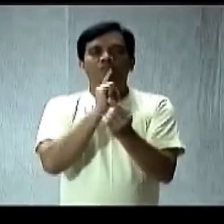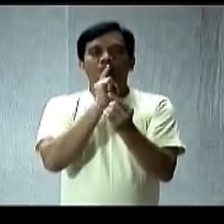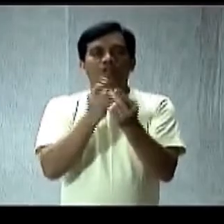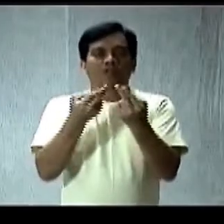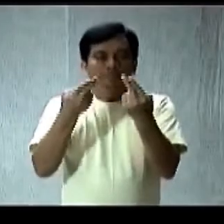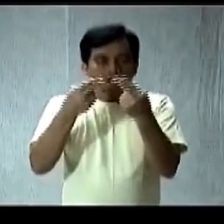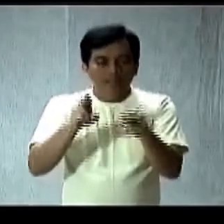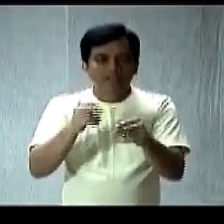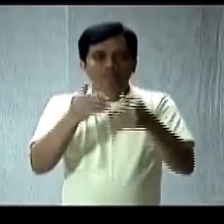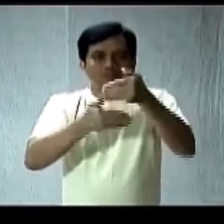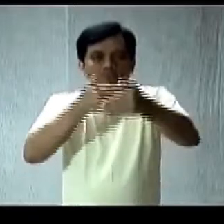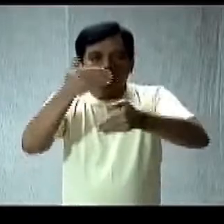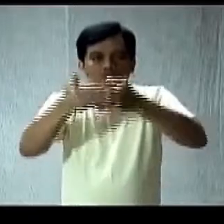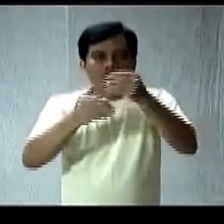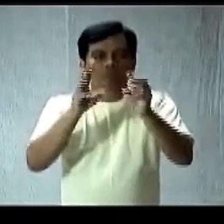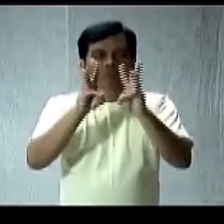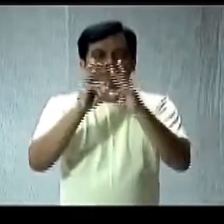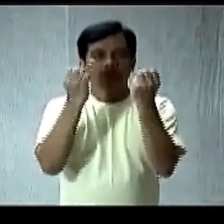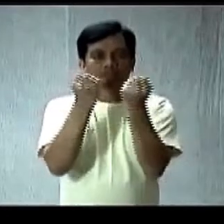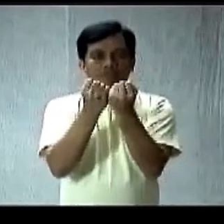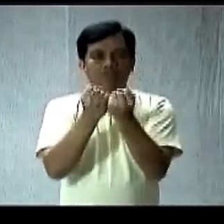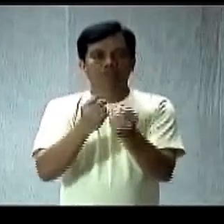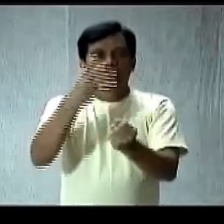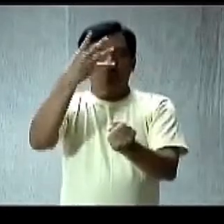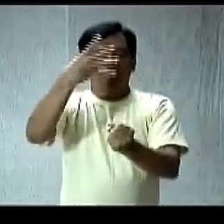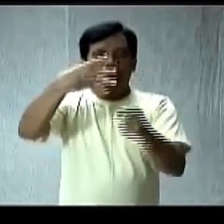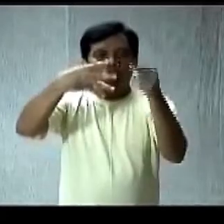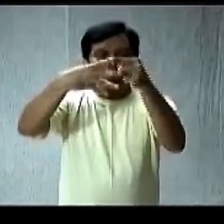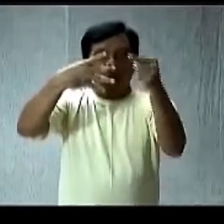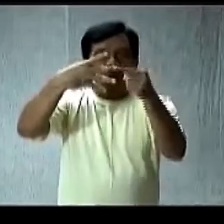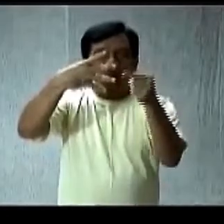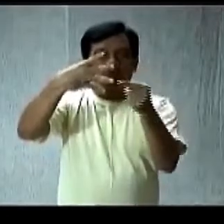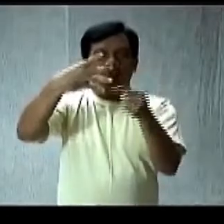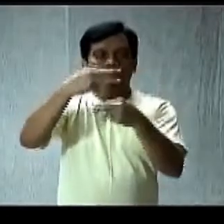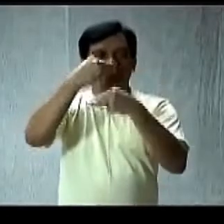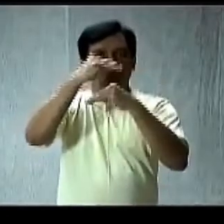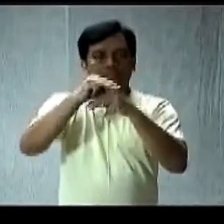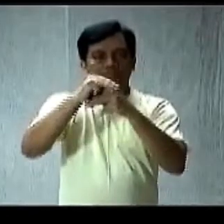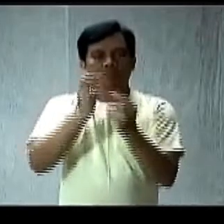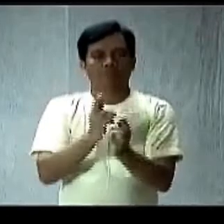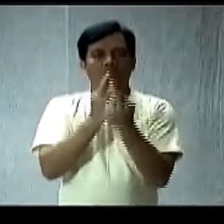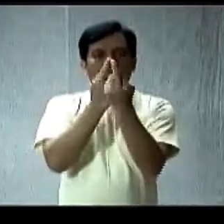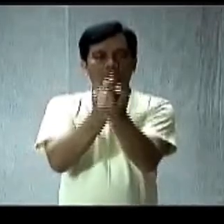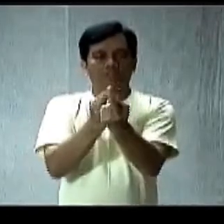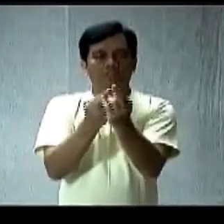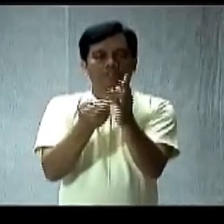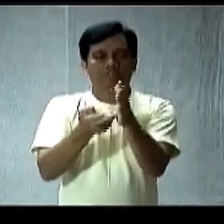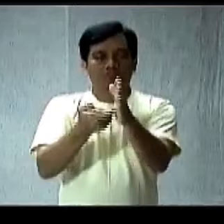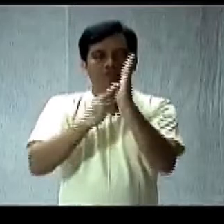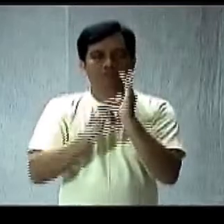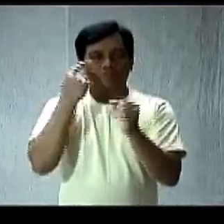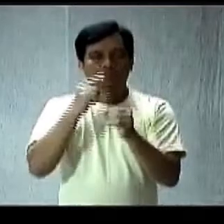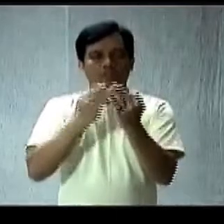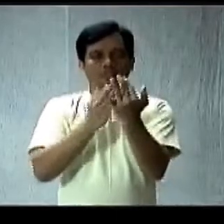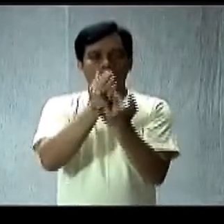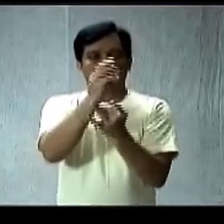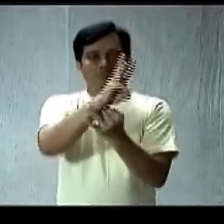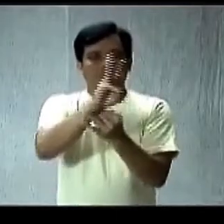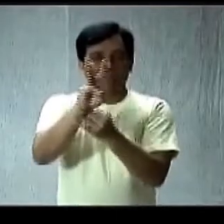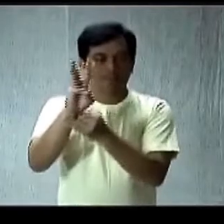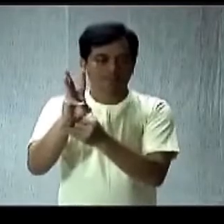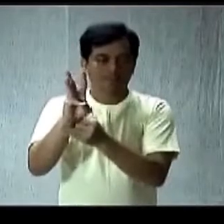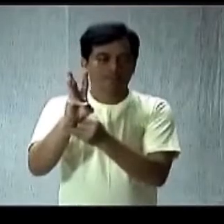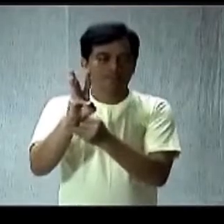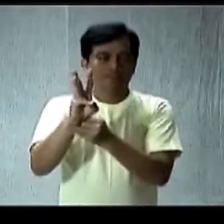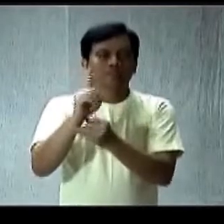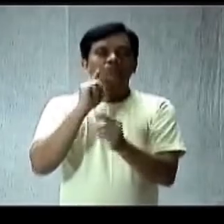An outcome of this workshop series was a 4-point criteria of minimum requirements for an accessible website. As